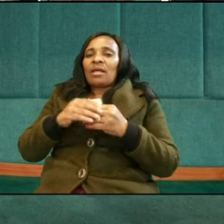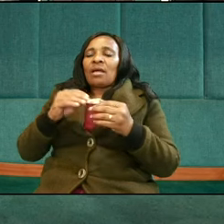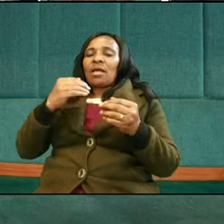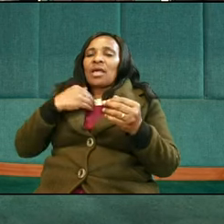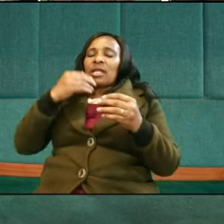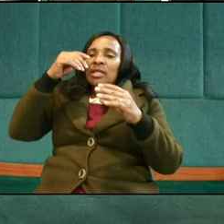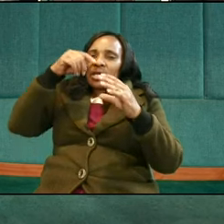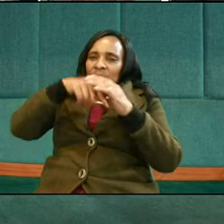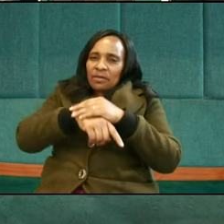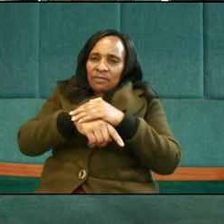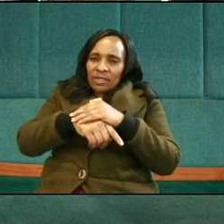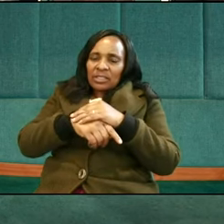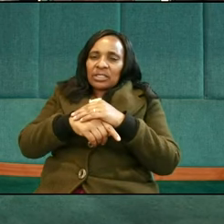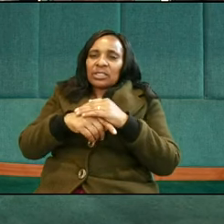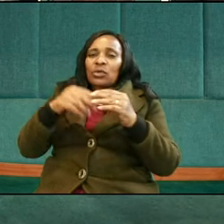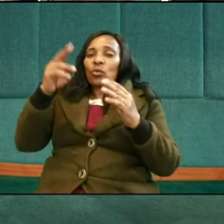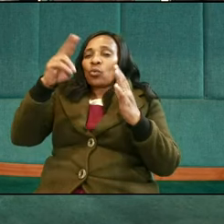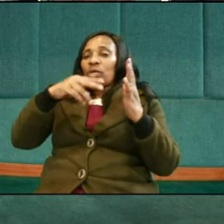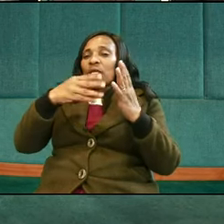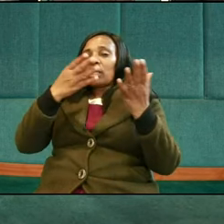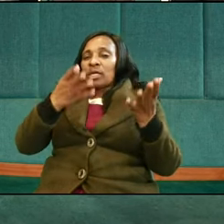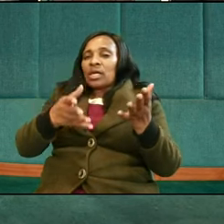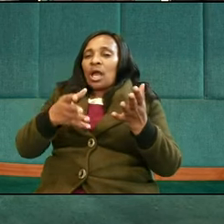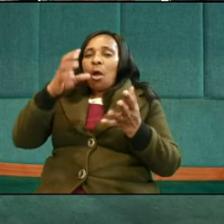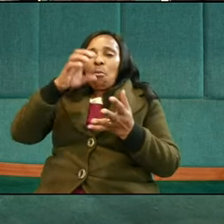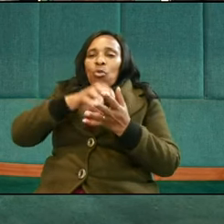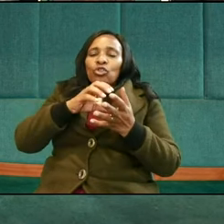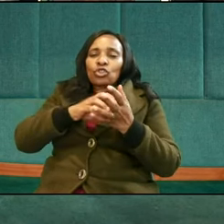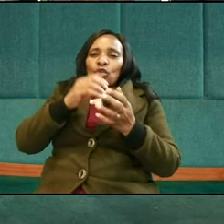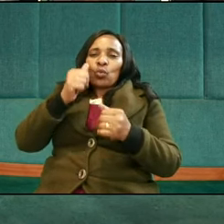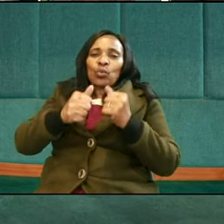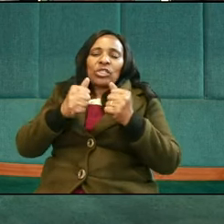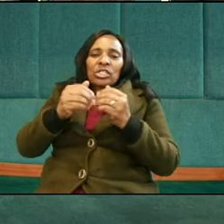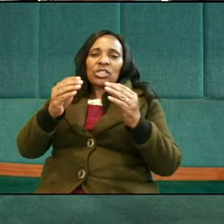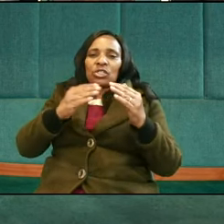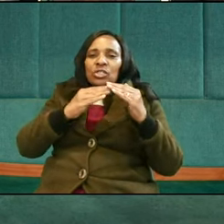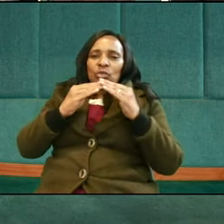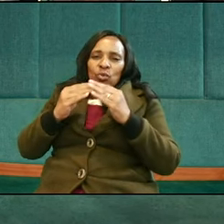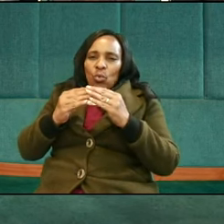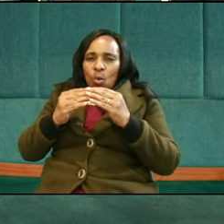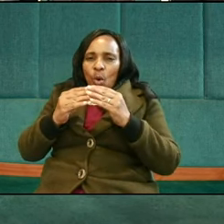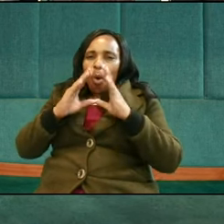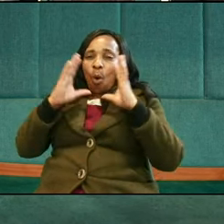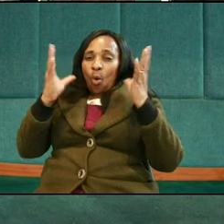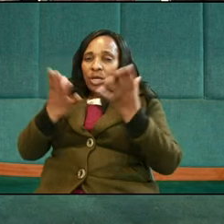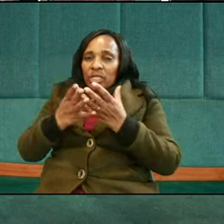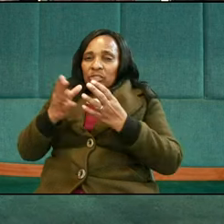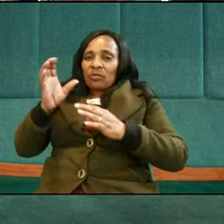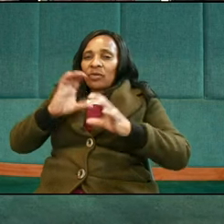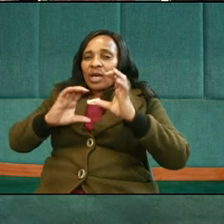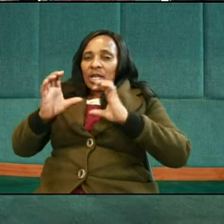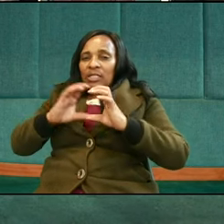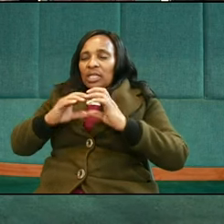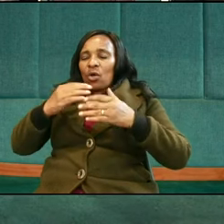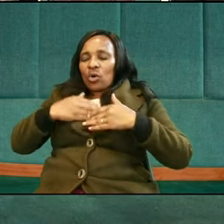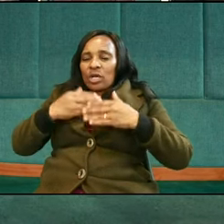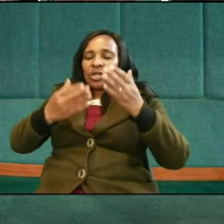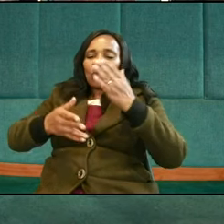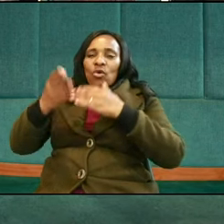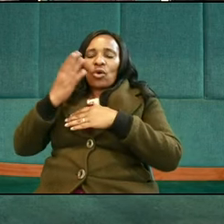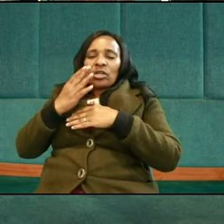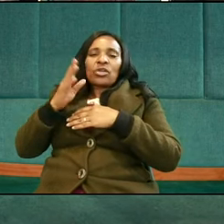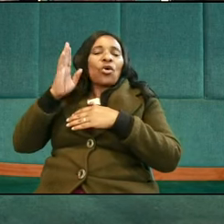insight section, we read here that position does not give holiness of character. It is by honoring God